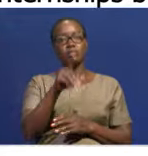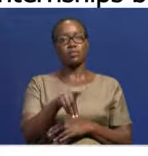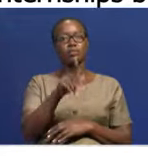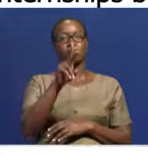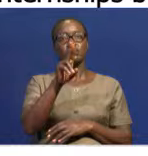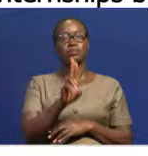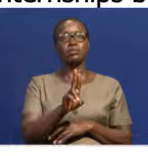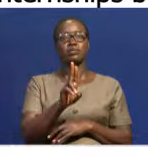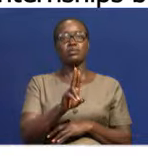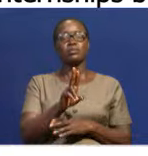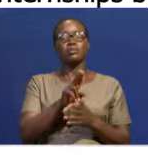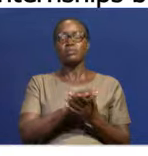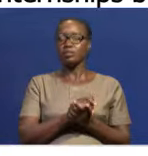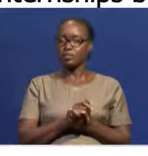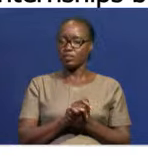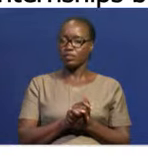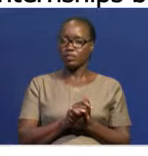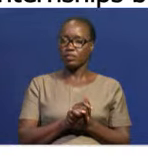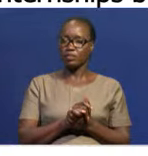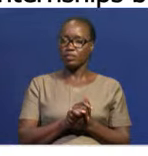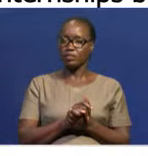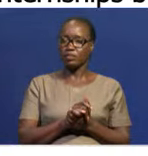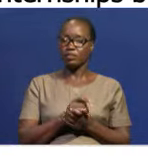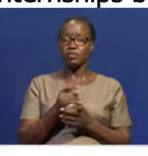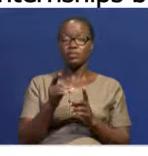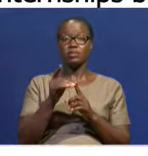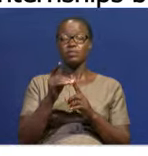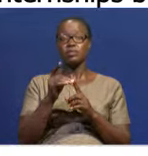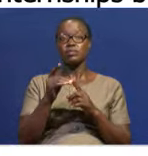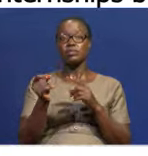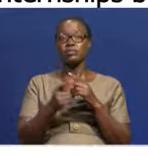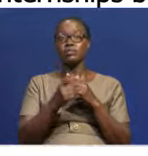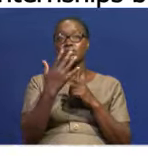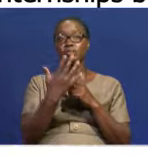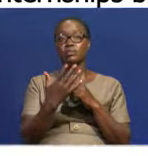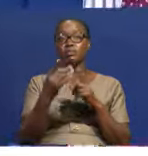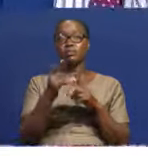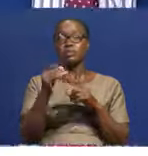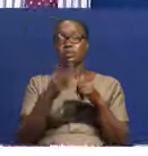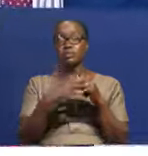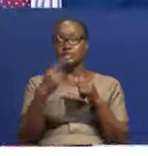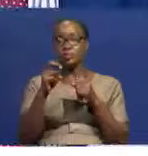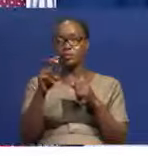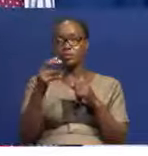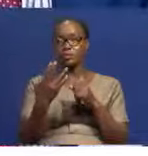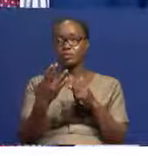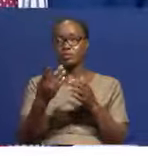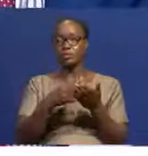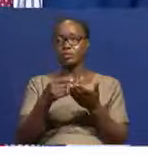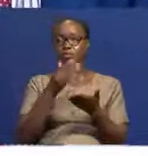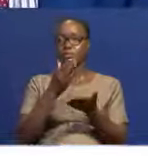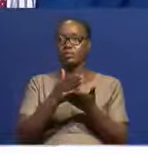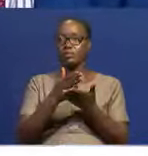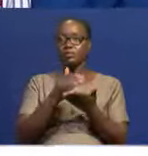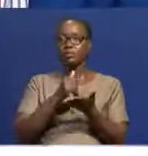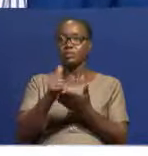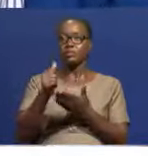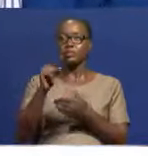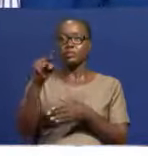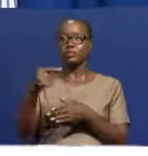Practitioners, Pharmacists and Dentists Union, dated May 8, 2024. The signing now confirms the posting